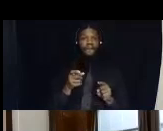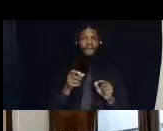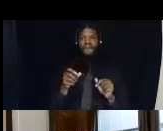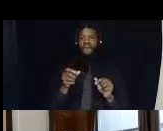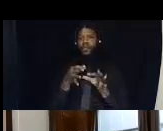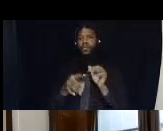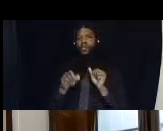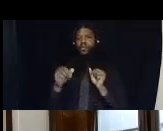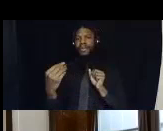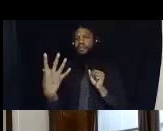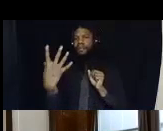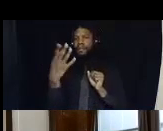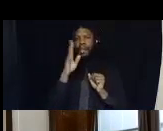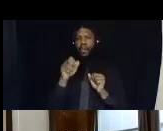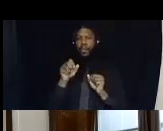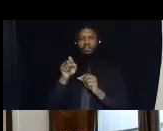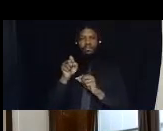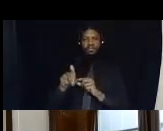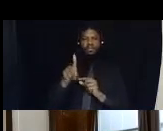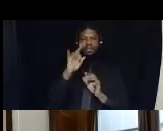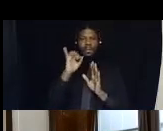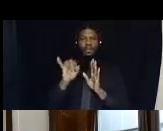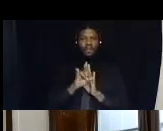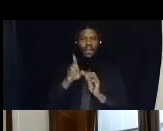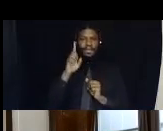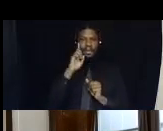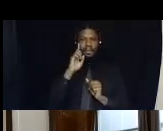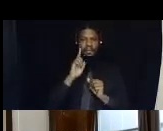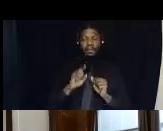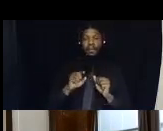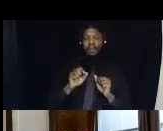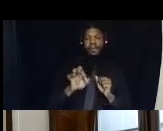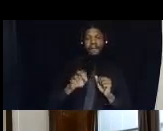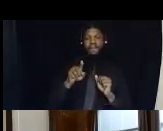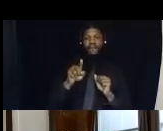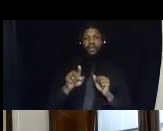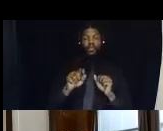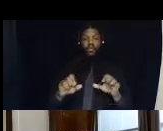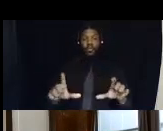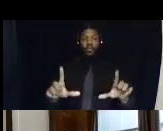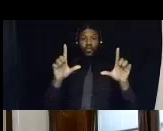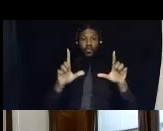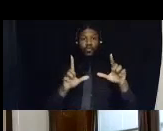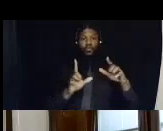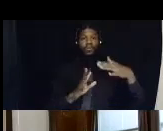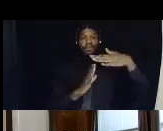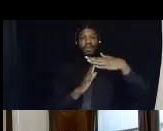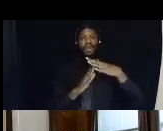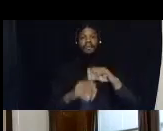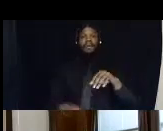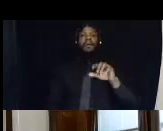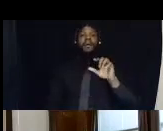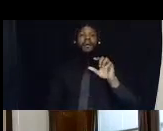carefully at the top of the larger image, you might notice that we are now zoomed in to the